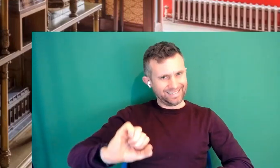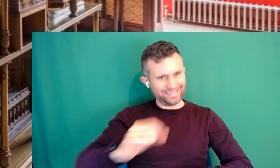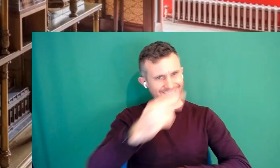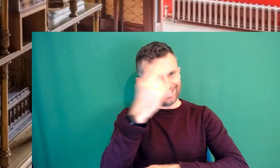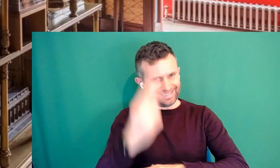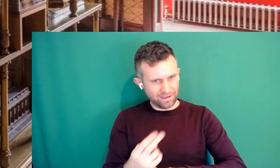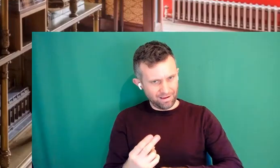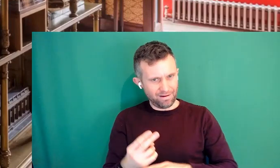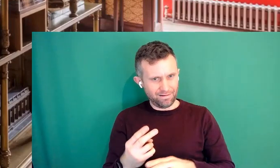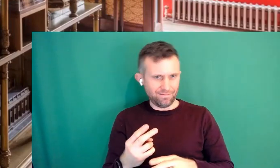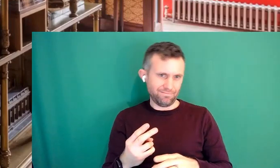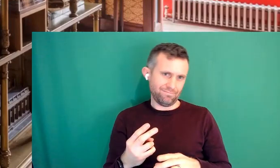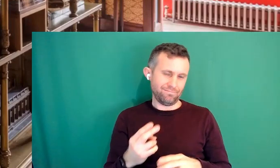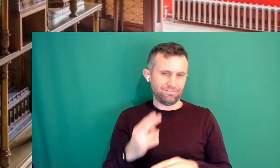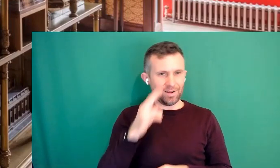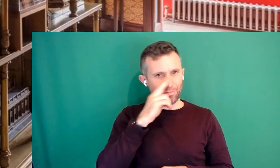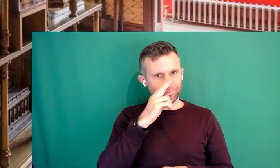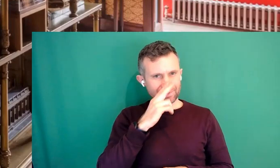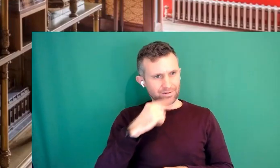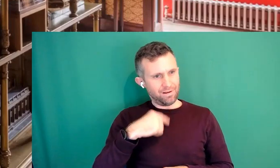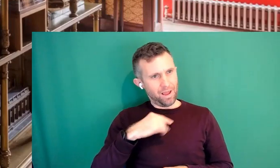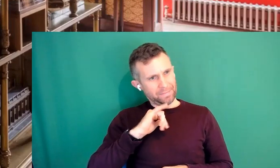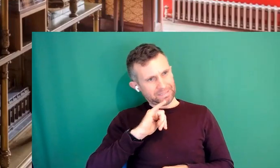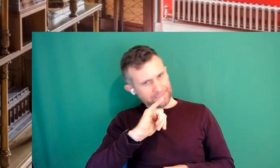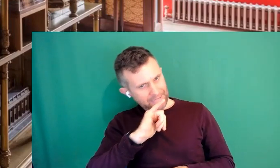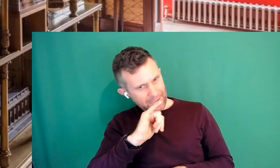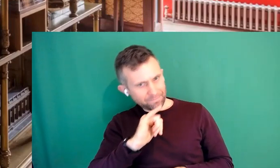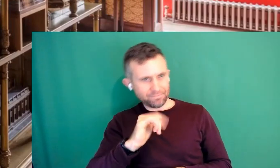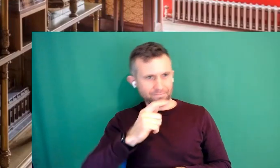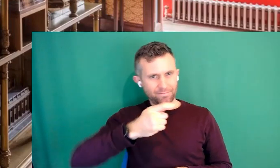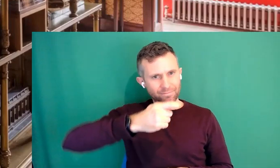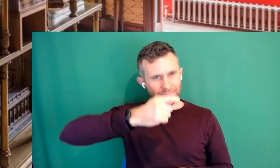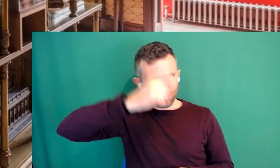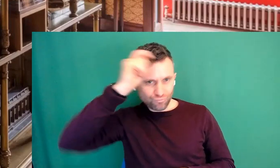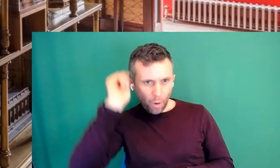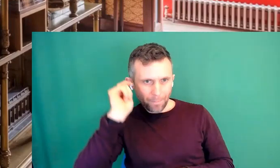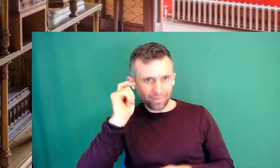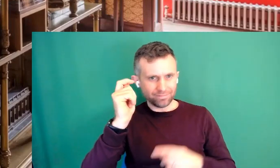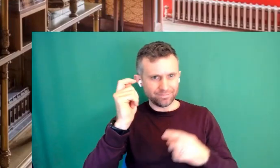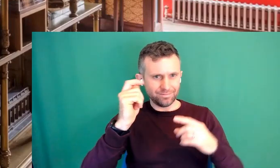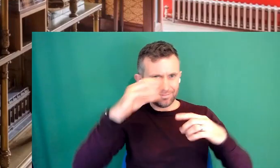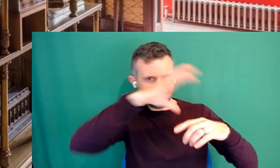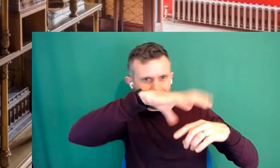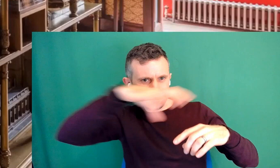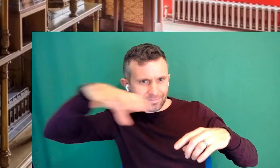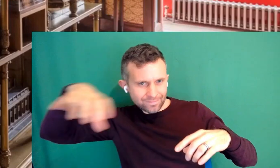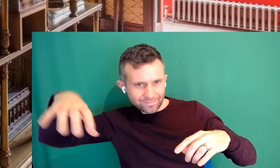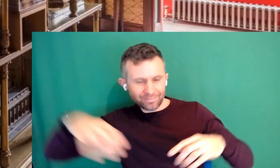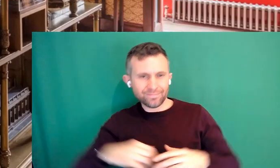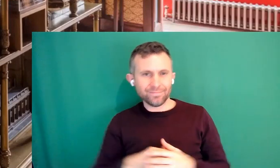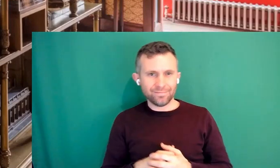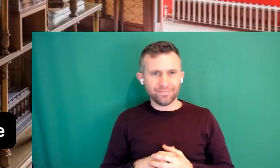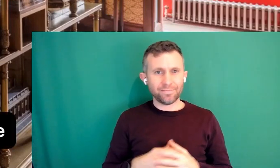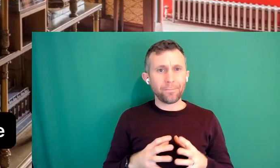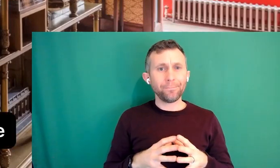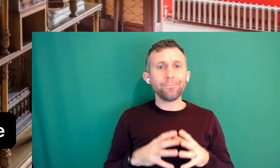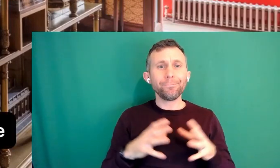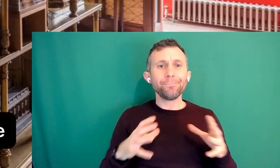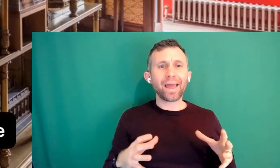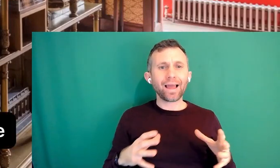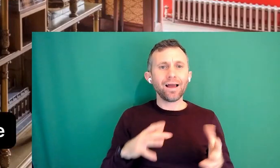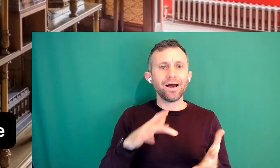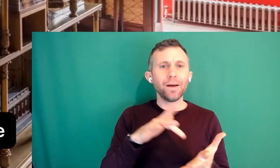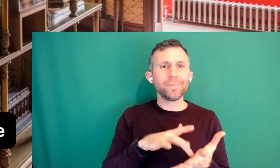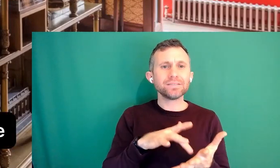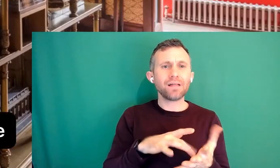It wasn't until a few years ago when the museum won a grant to restore these apartments that we could repair the